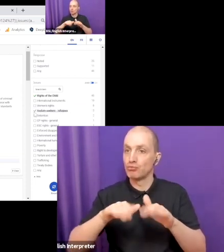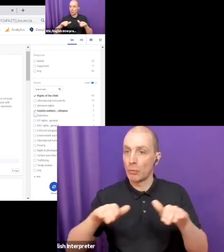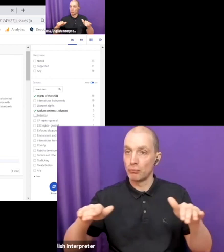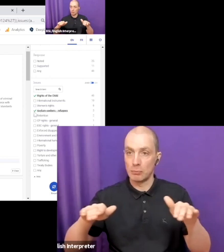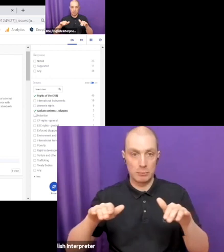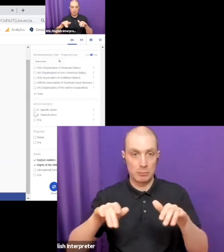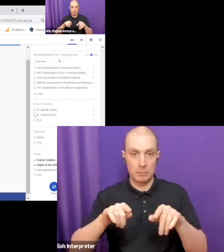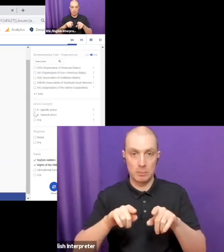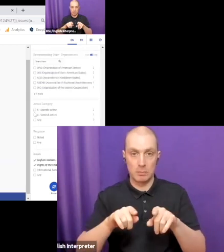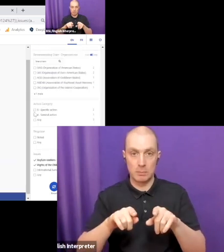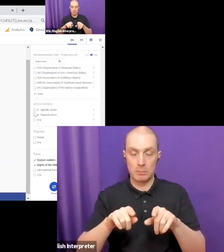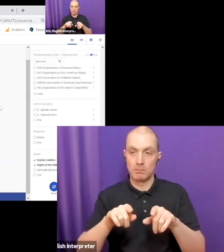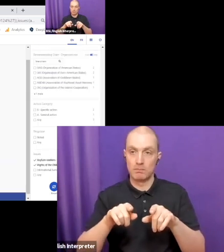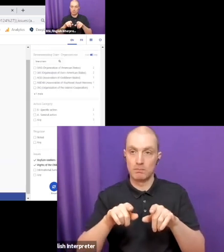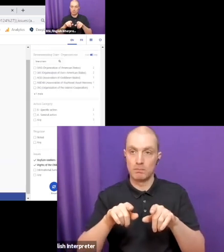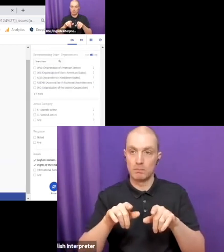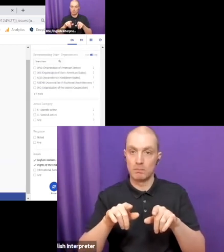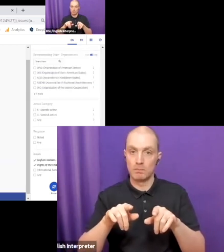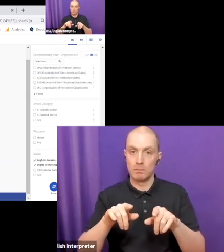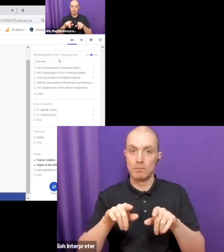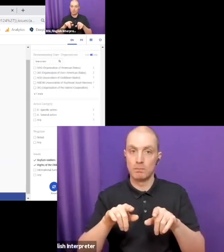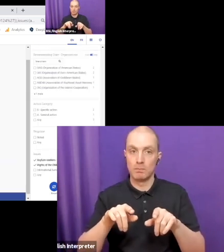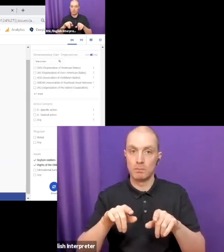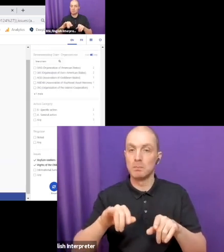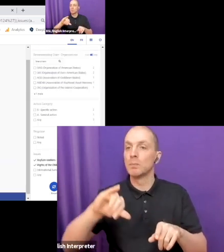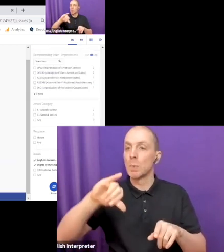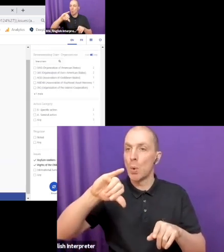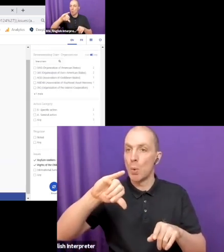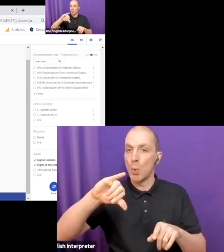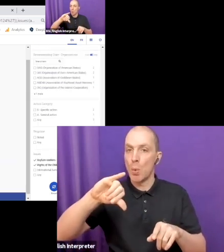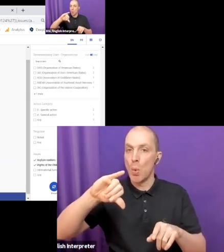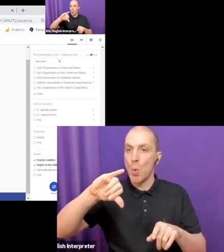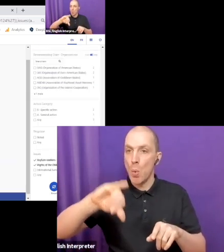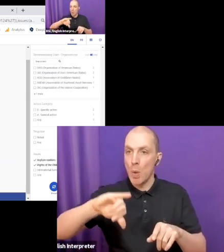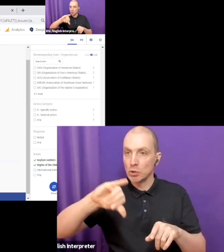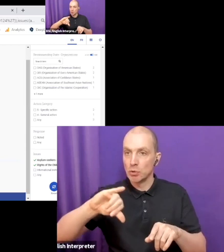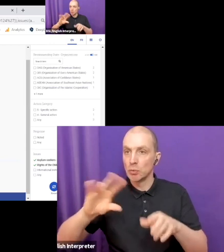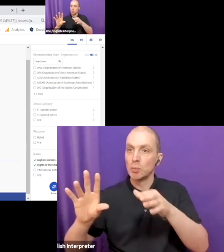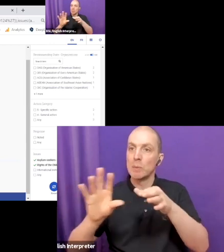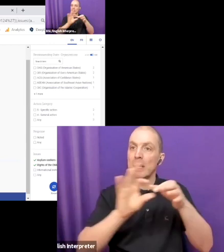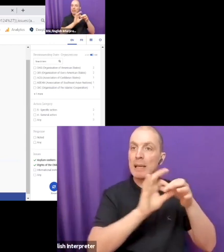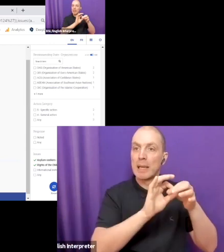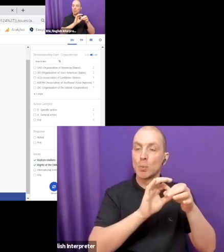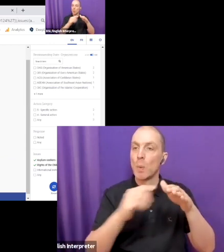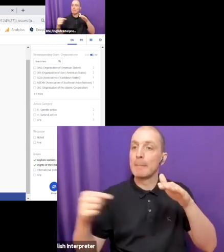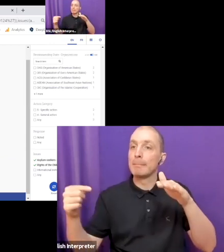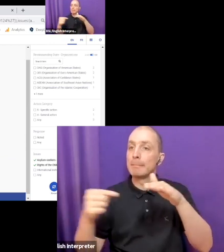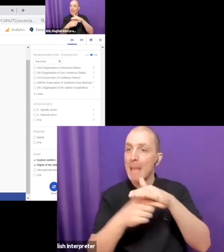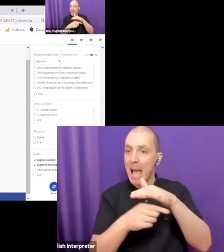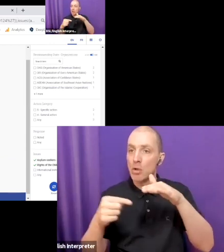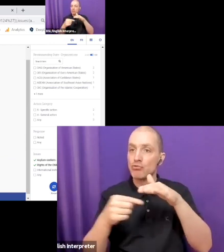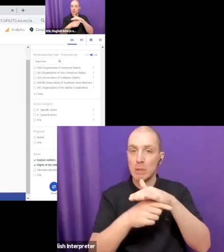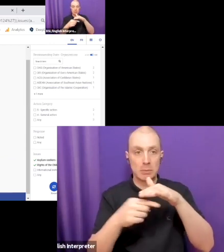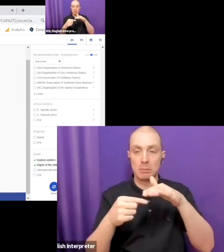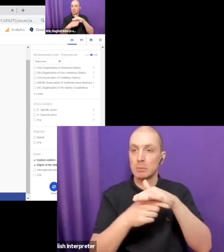targeting, for example, is addressing specifically the rights of migrants, refugees, or asylum seekers. And so you will